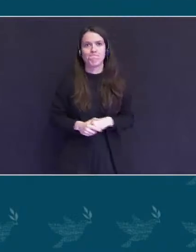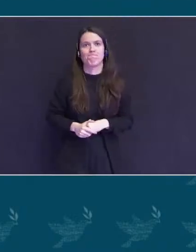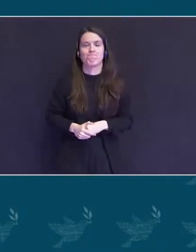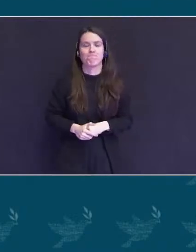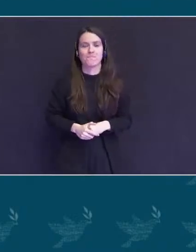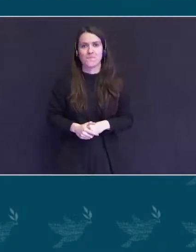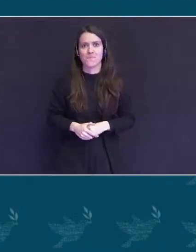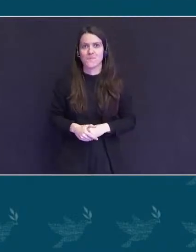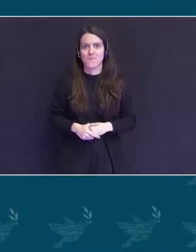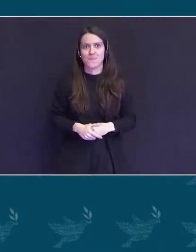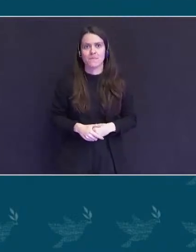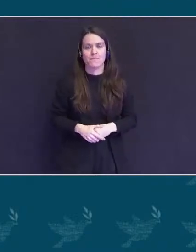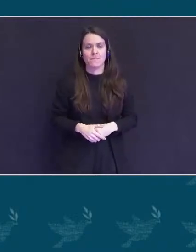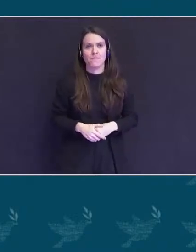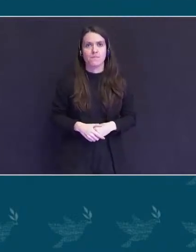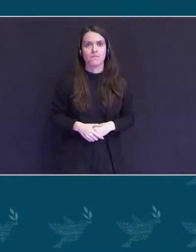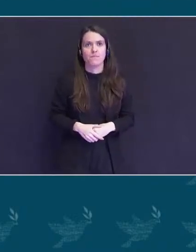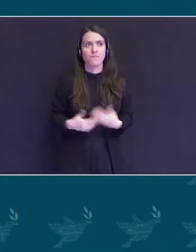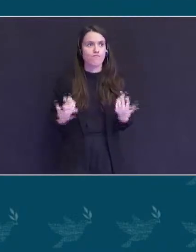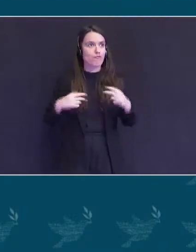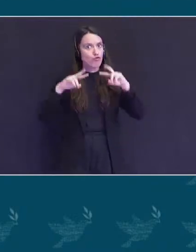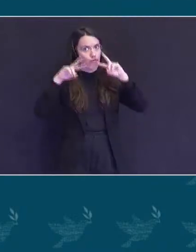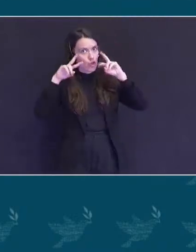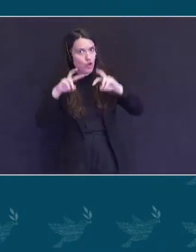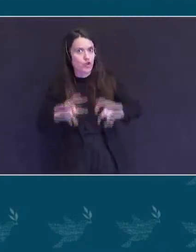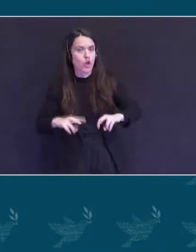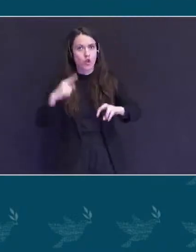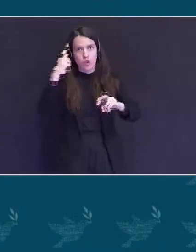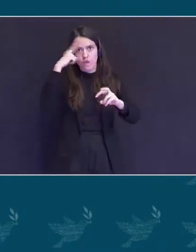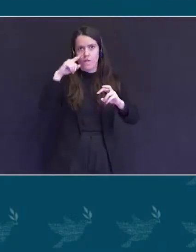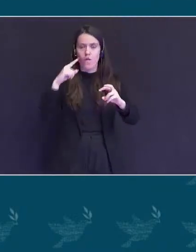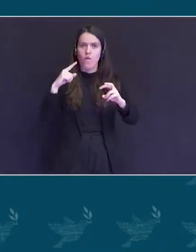and research for high